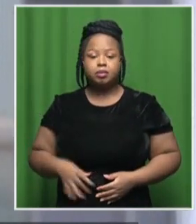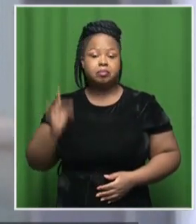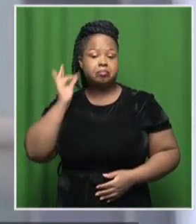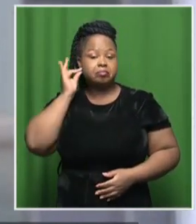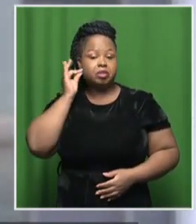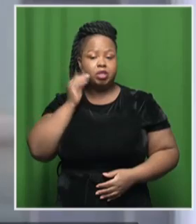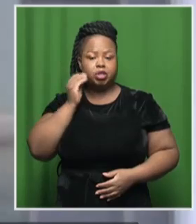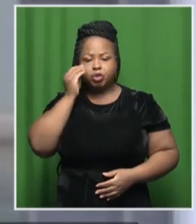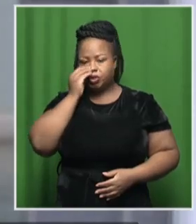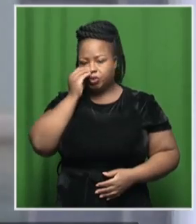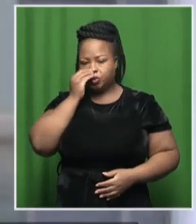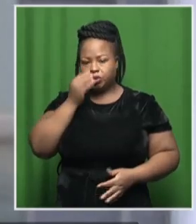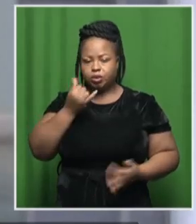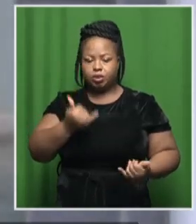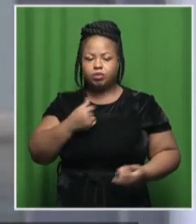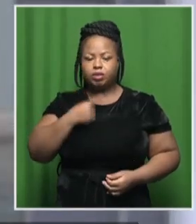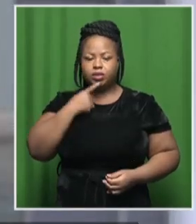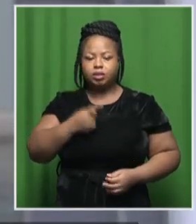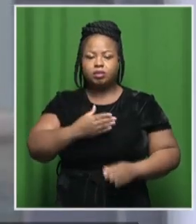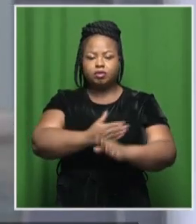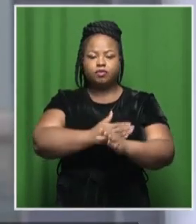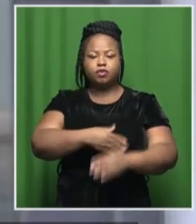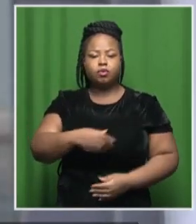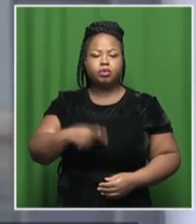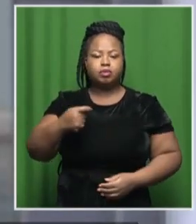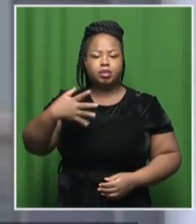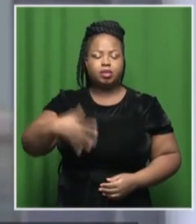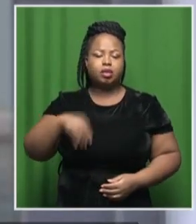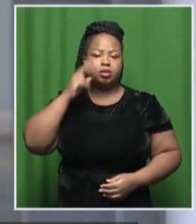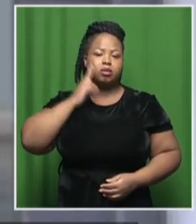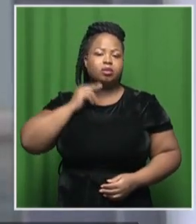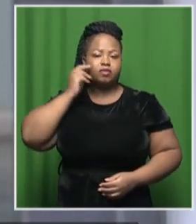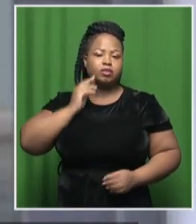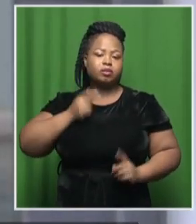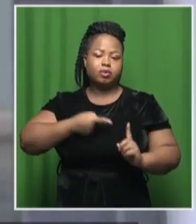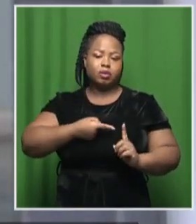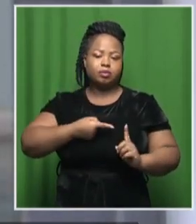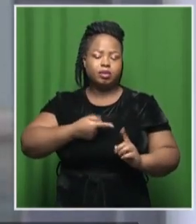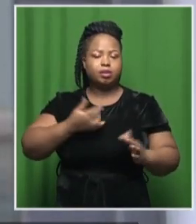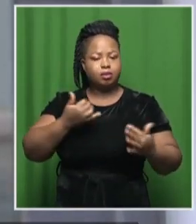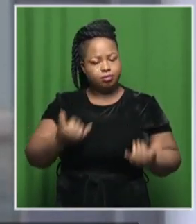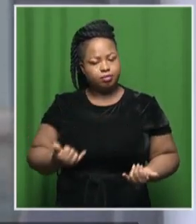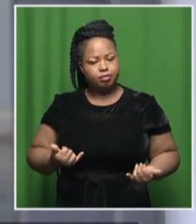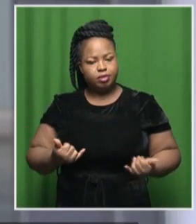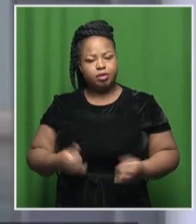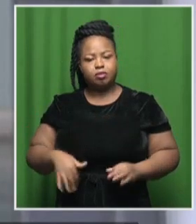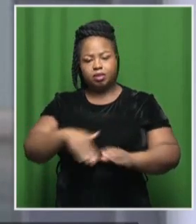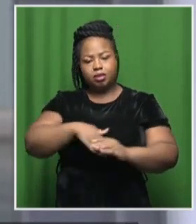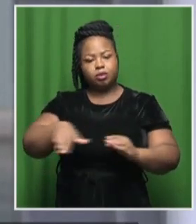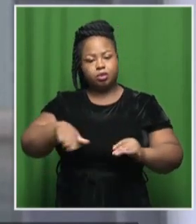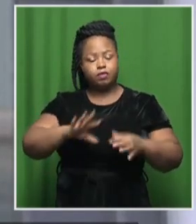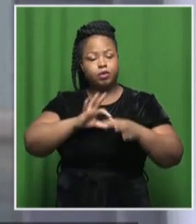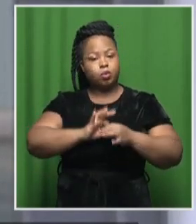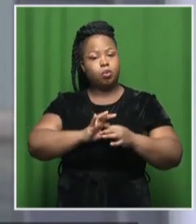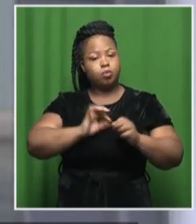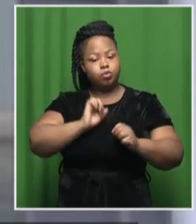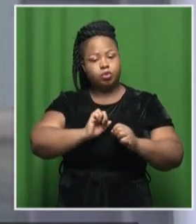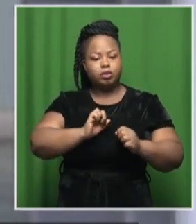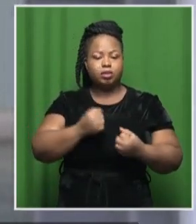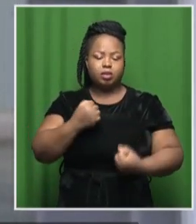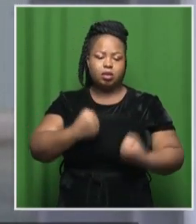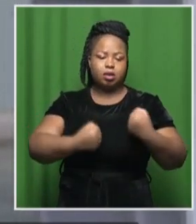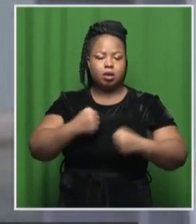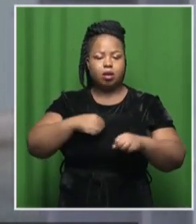that the former Speaker, Nosiviwe Mapisa Ngakula, has, in fact, of course, left her home, and the convoy has